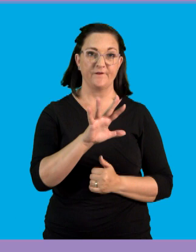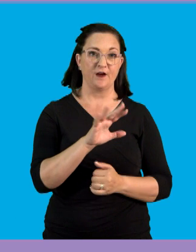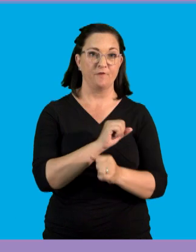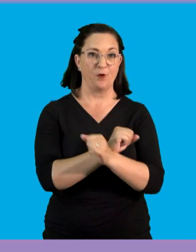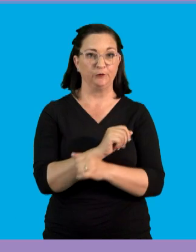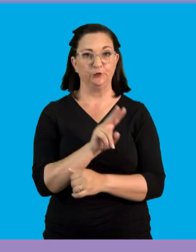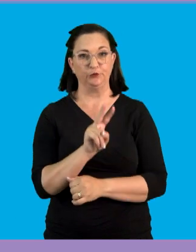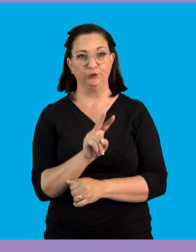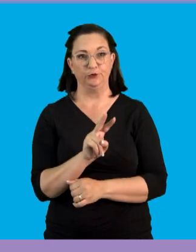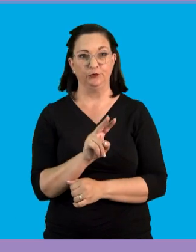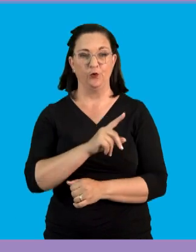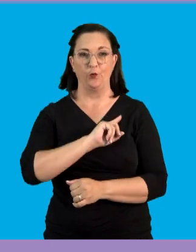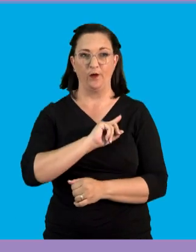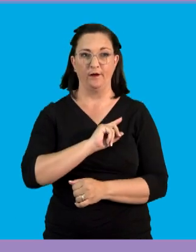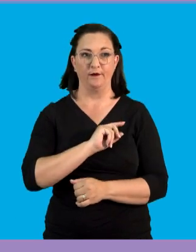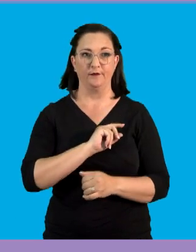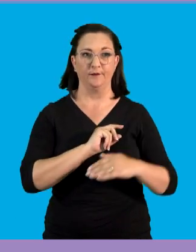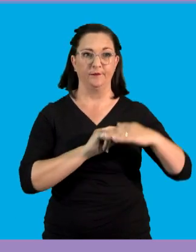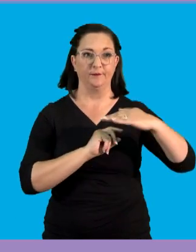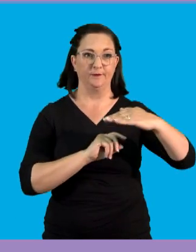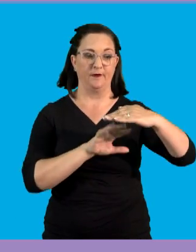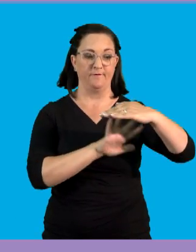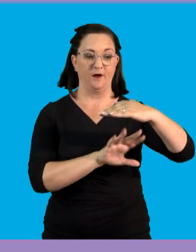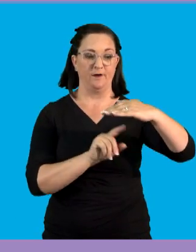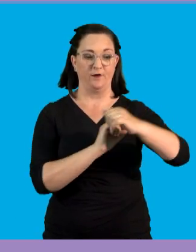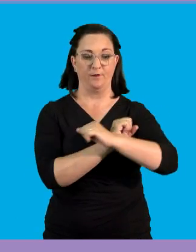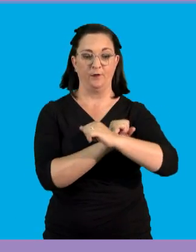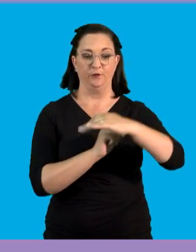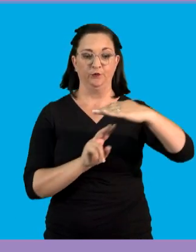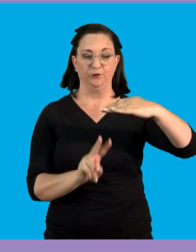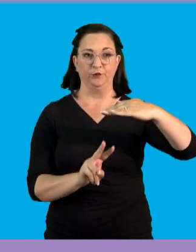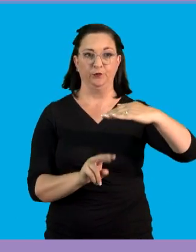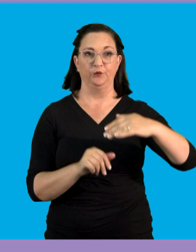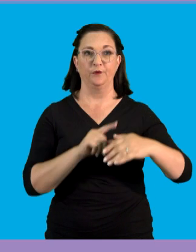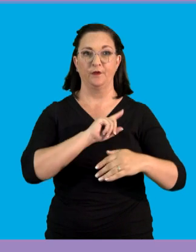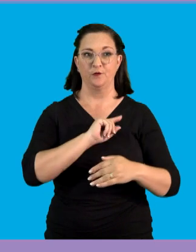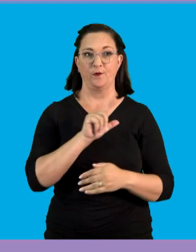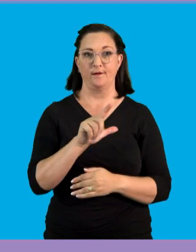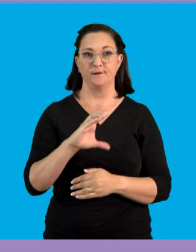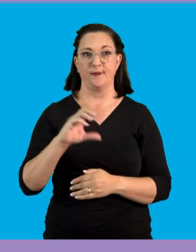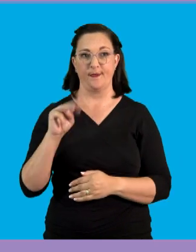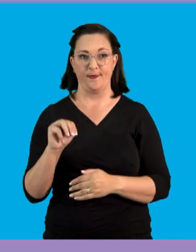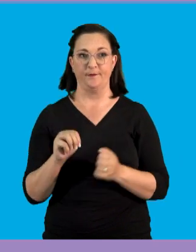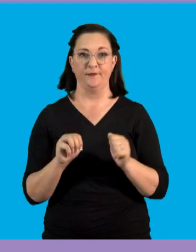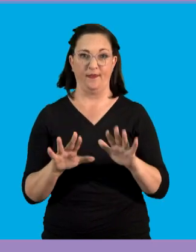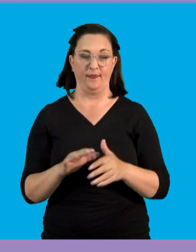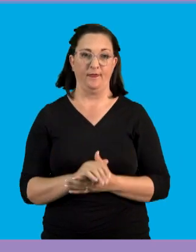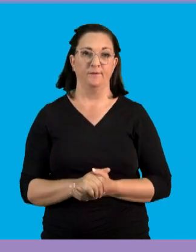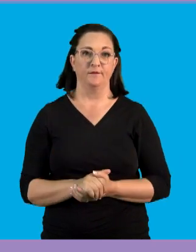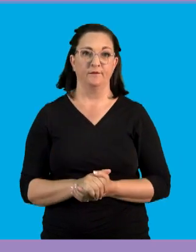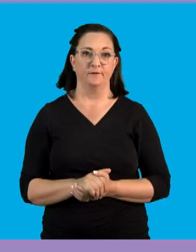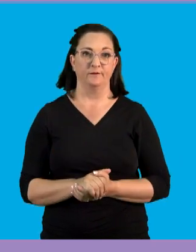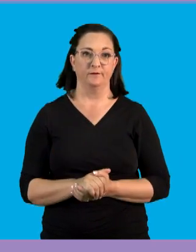with the 2? Because 5 multiplied by 2 is going to give me that LCM of 10.